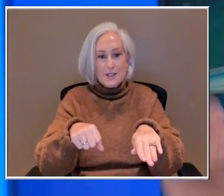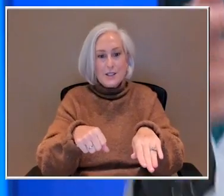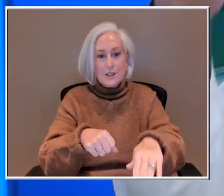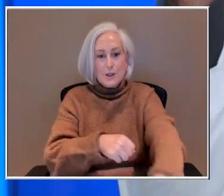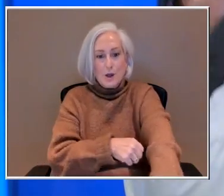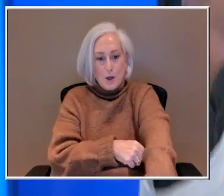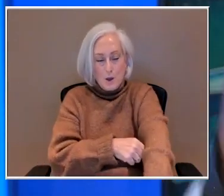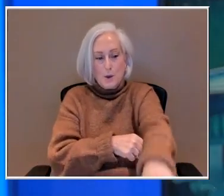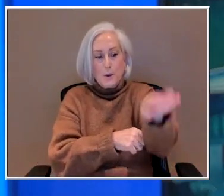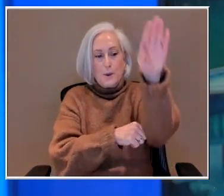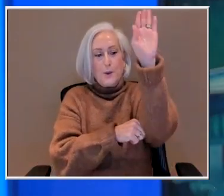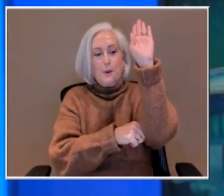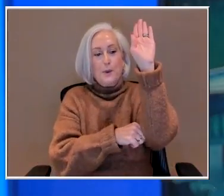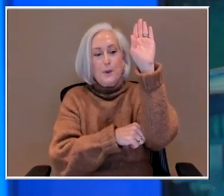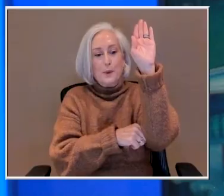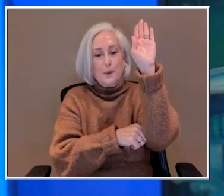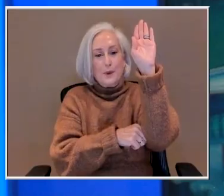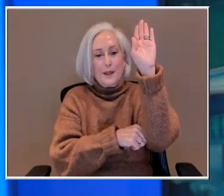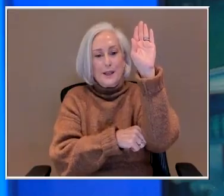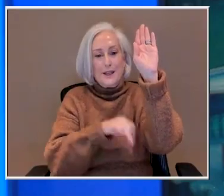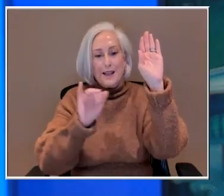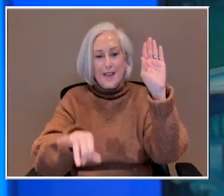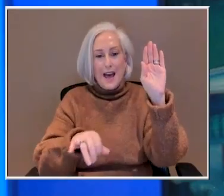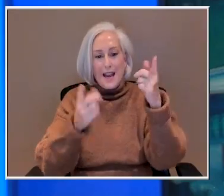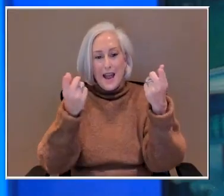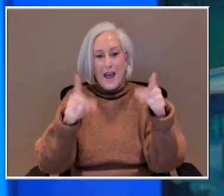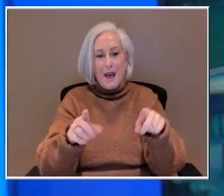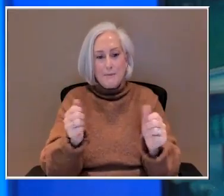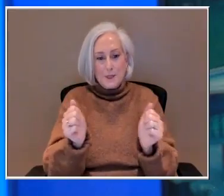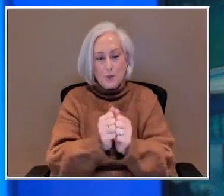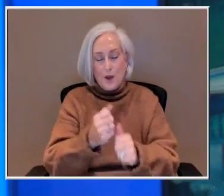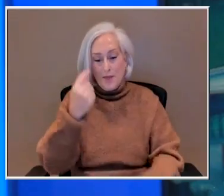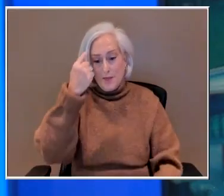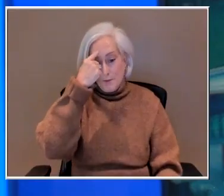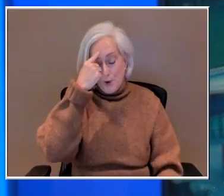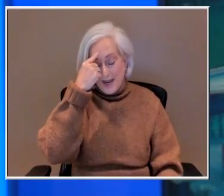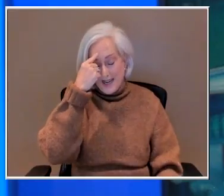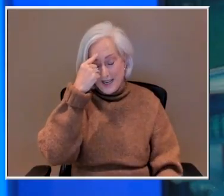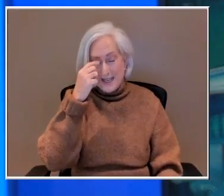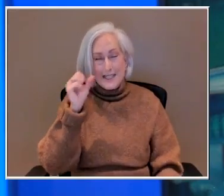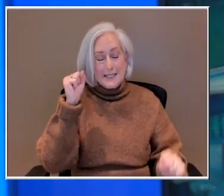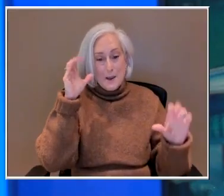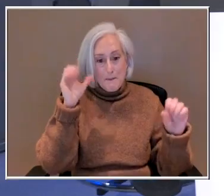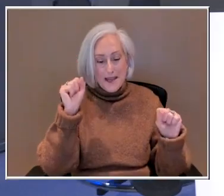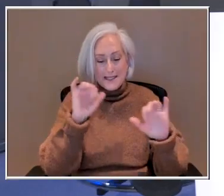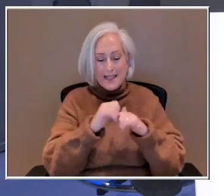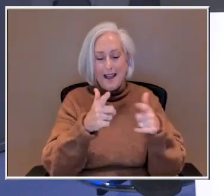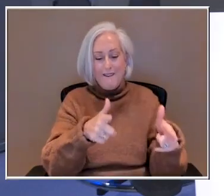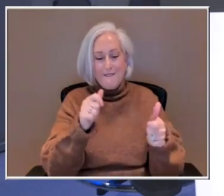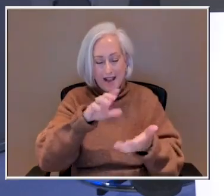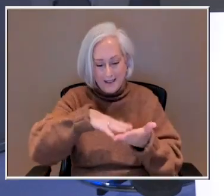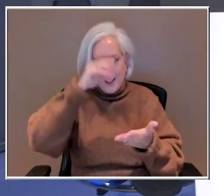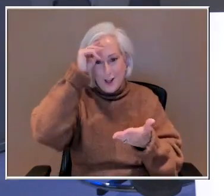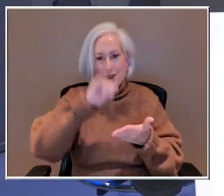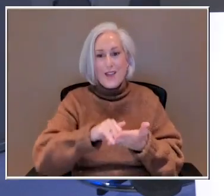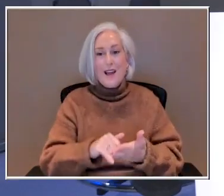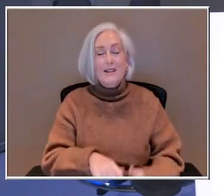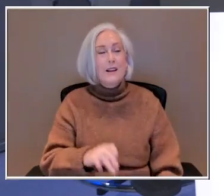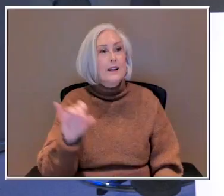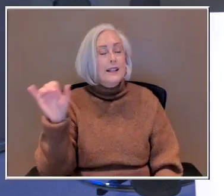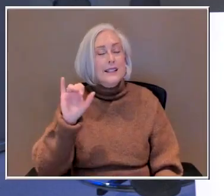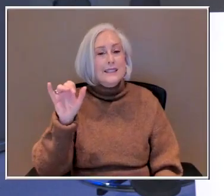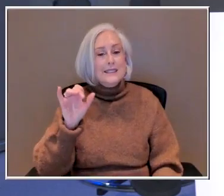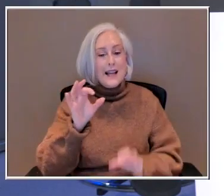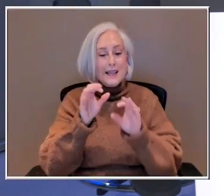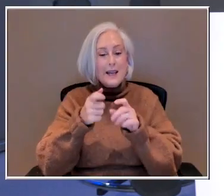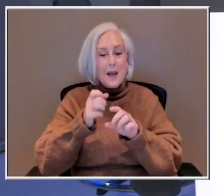And that's all done in the brain, and markedly fast. It's amazing how people do that. It is like a magic wand. I have to, I'm trying to get my head around it.